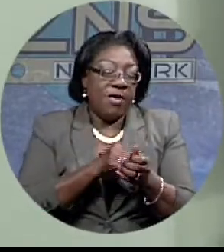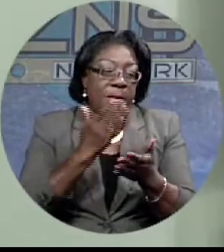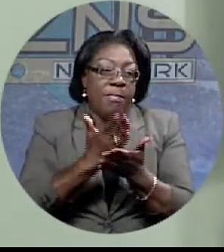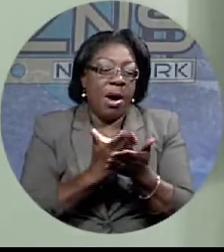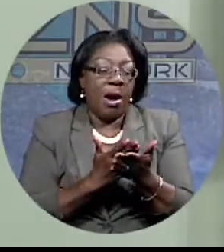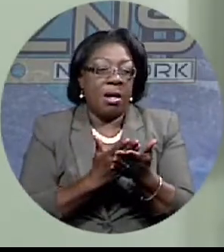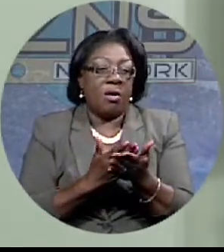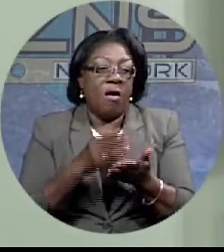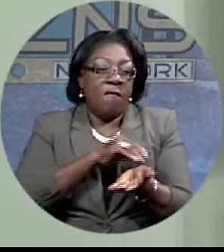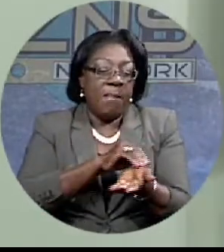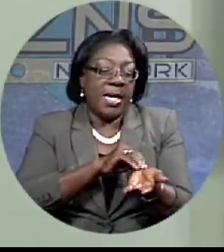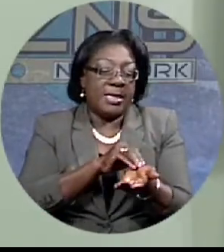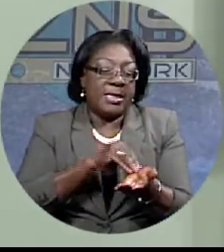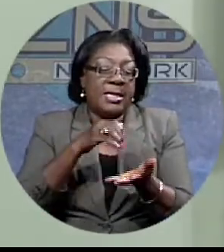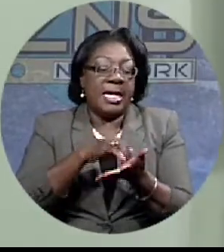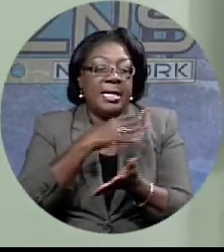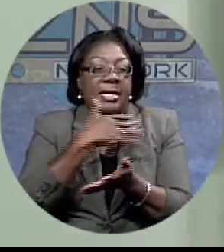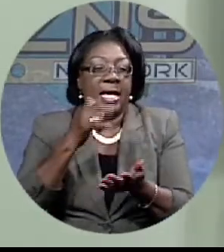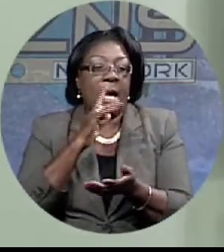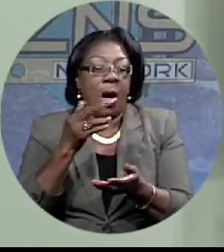with it here, and